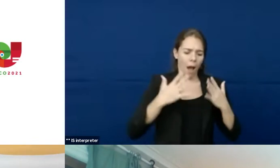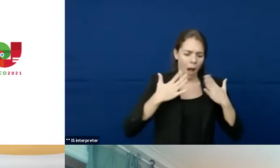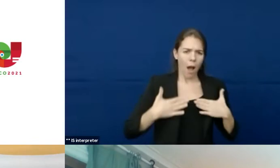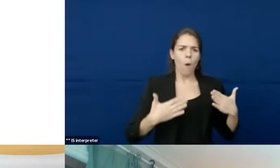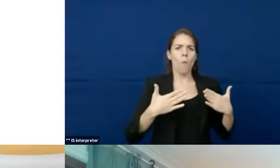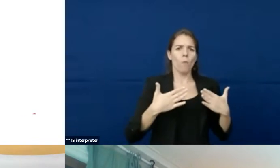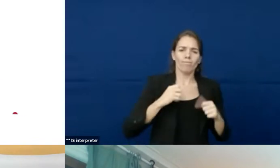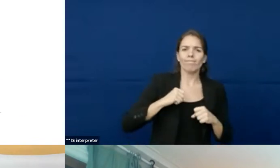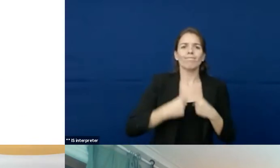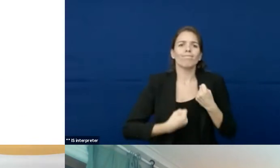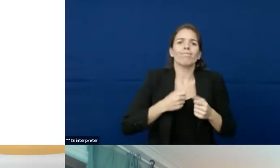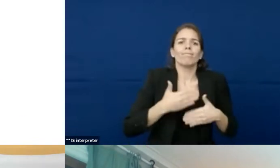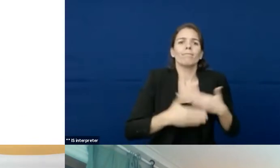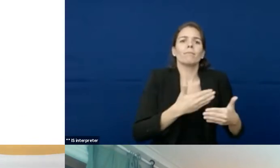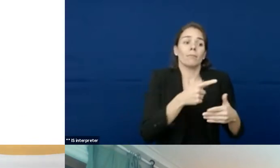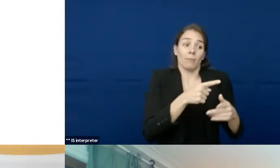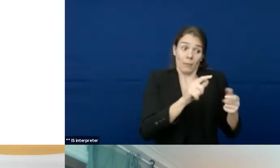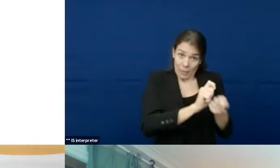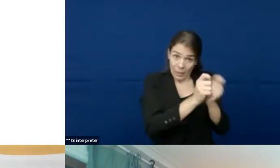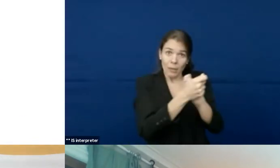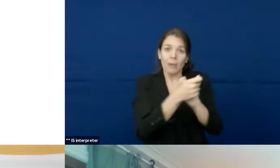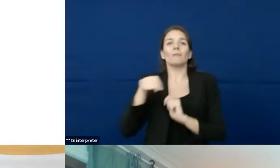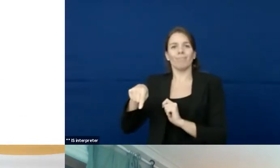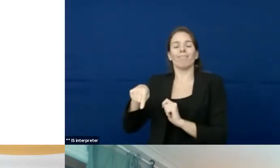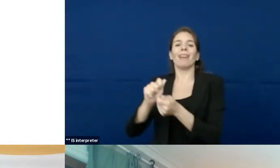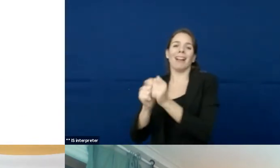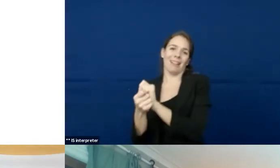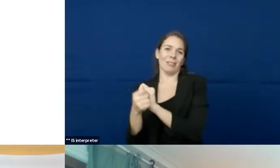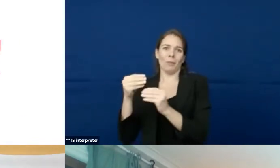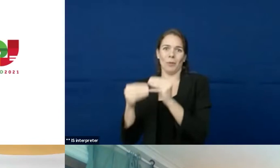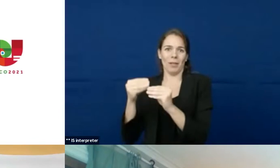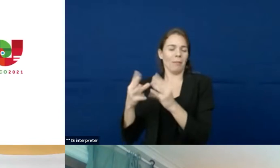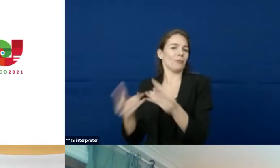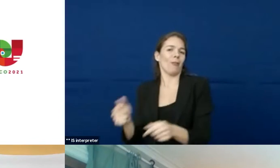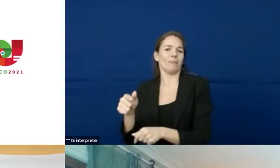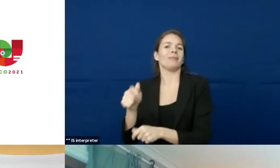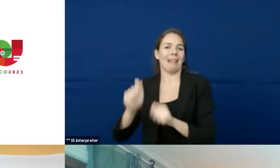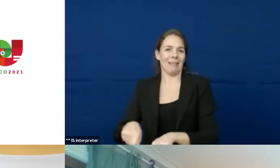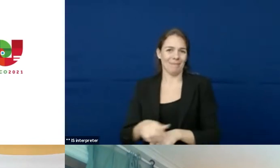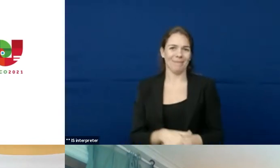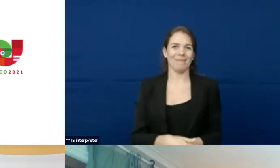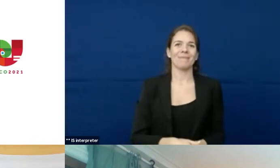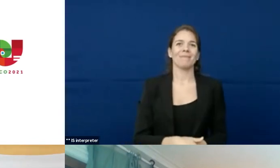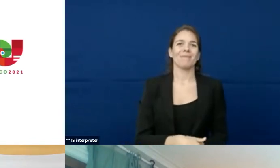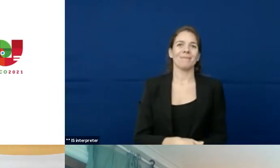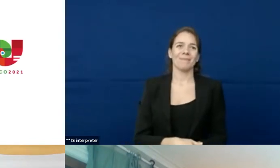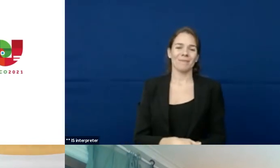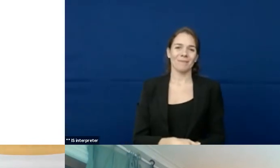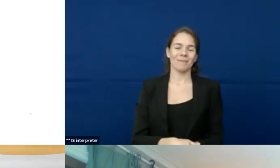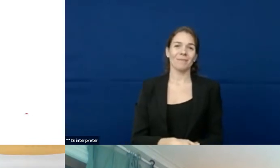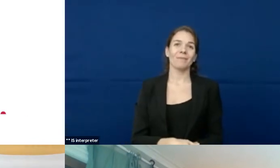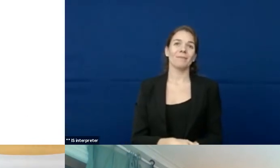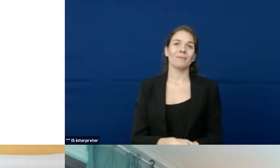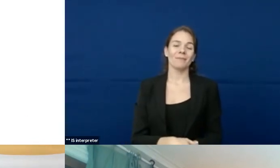is this time Ms. Tina Famosa, who's from another Action Coalition leader, Yes